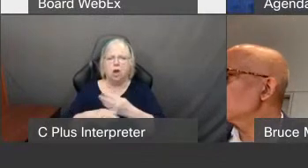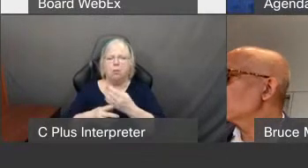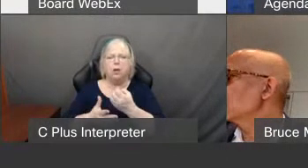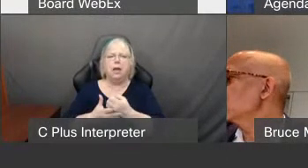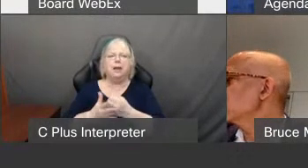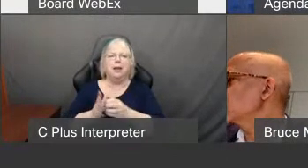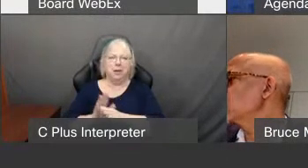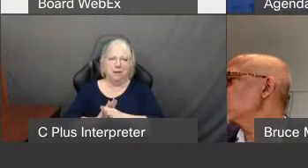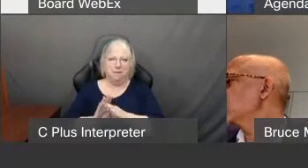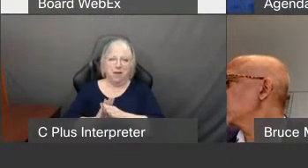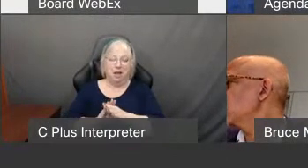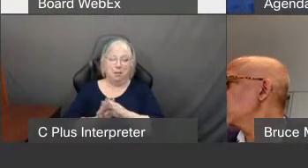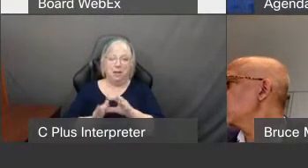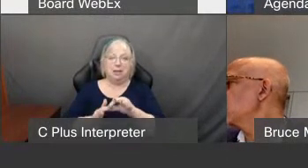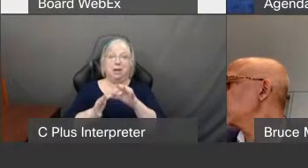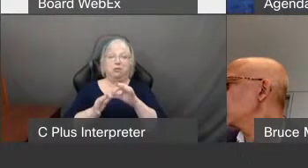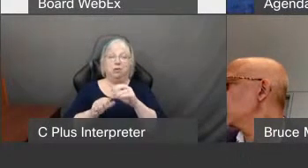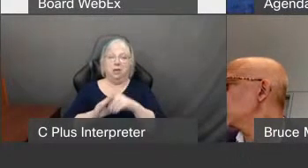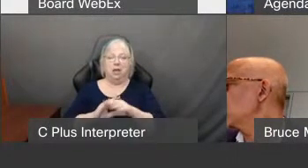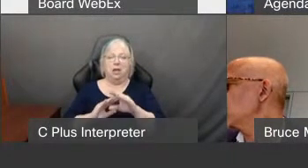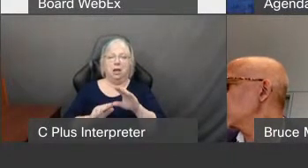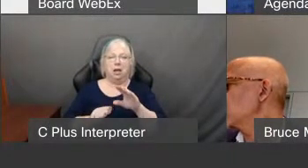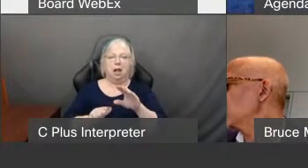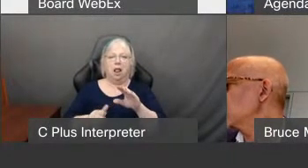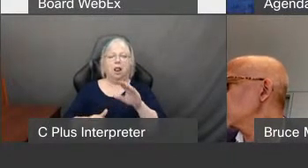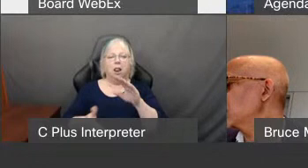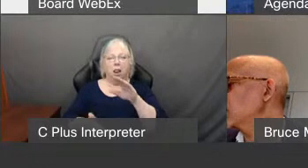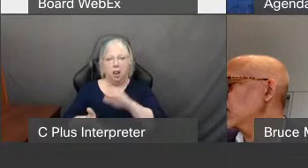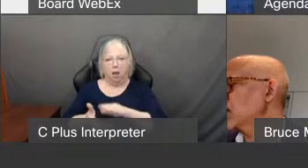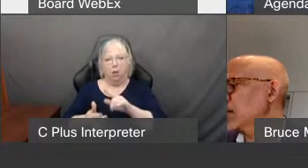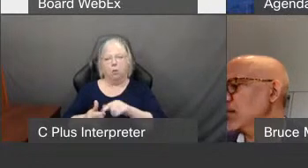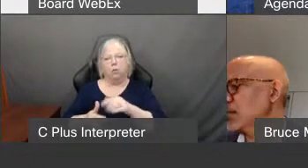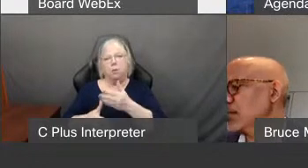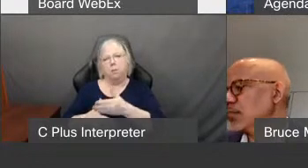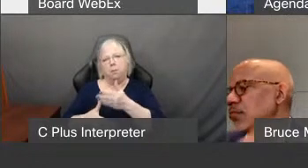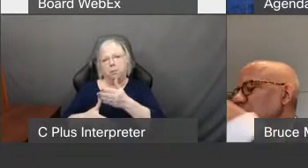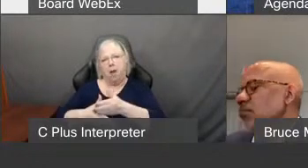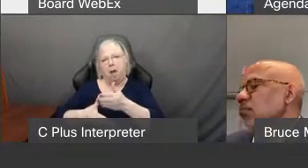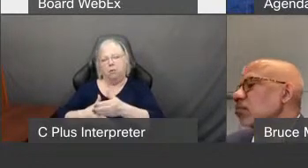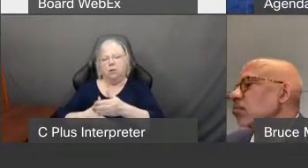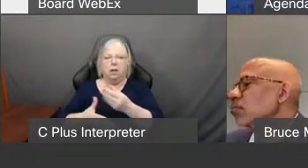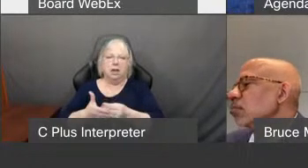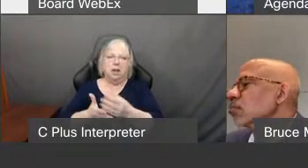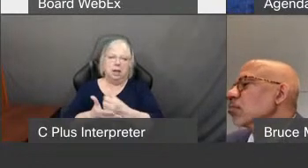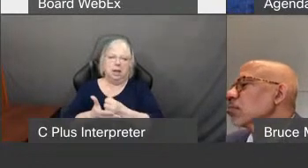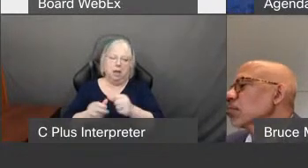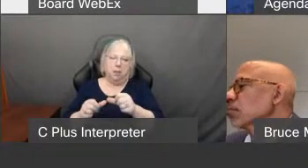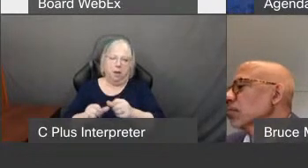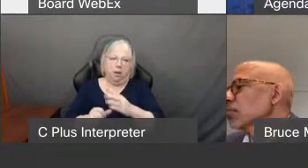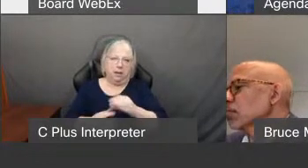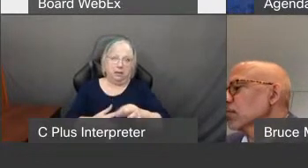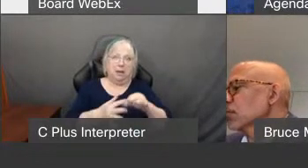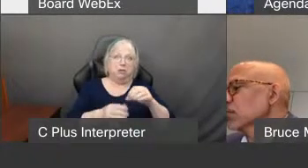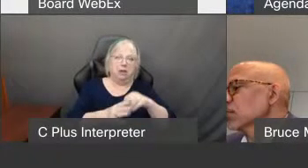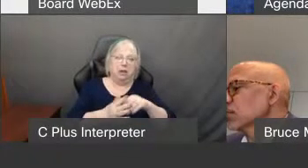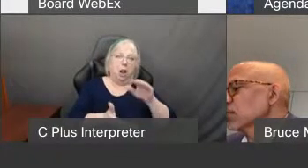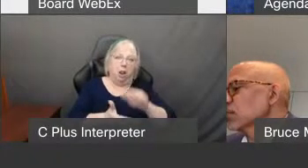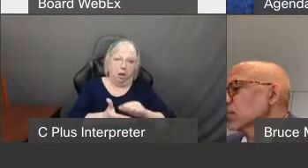economic development, especially in low to moderate income areas and especially in low income areas. So